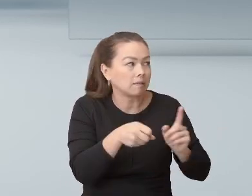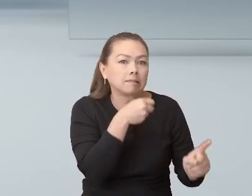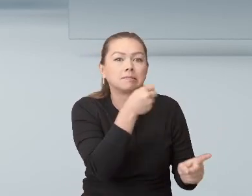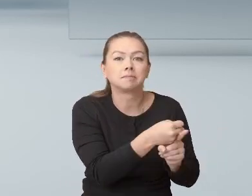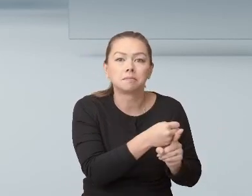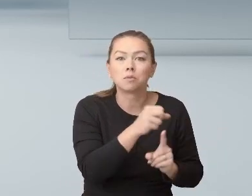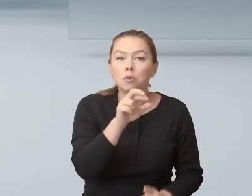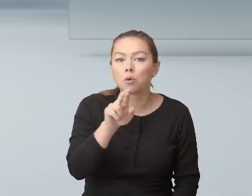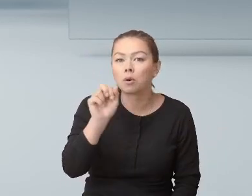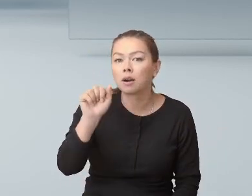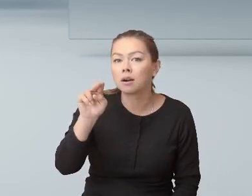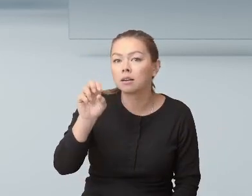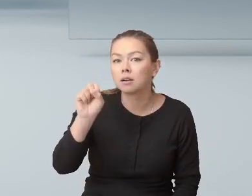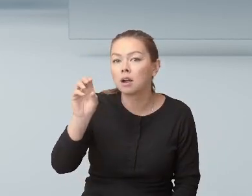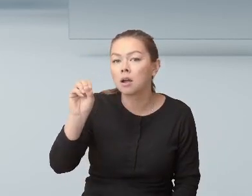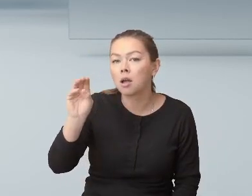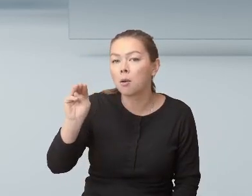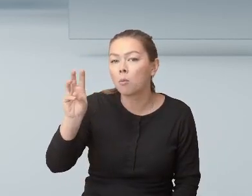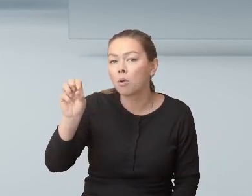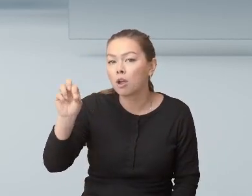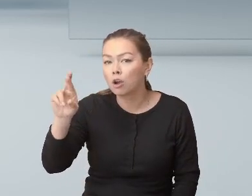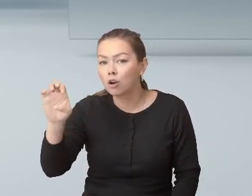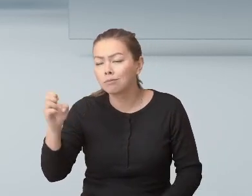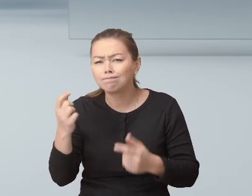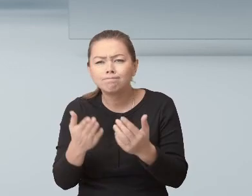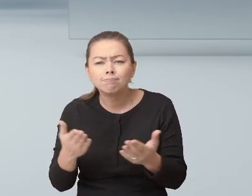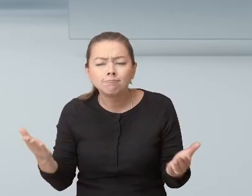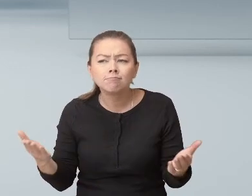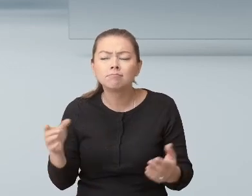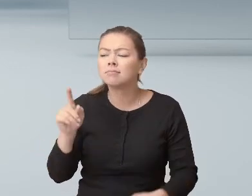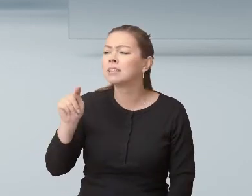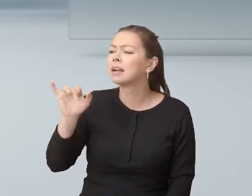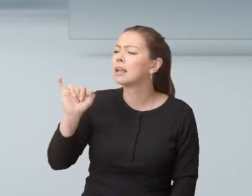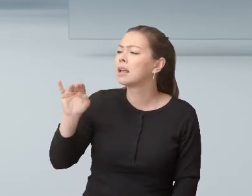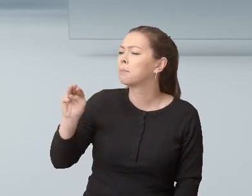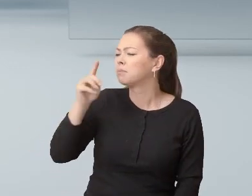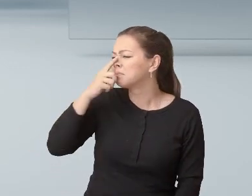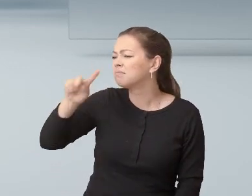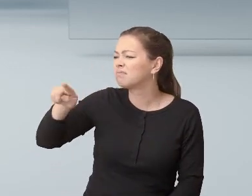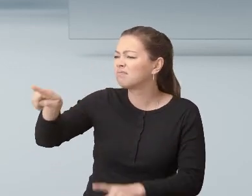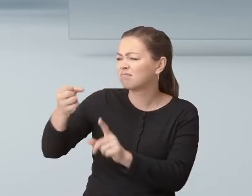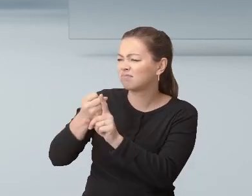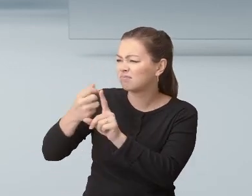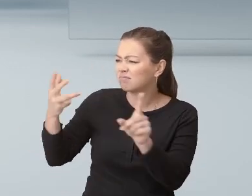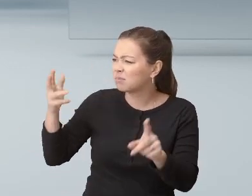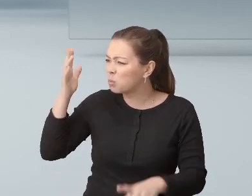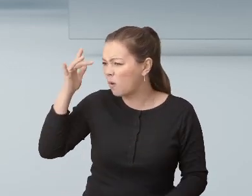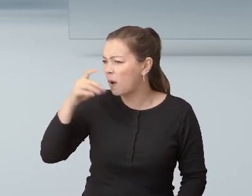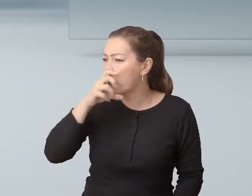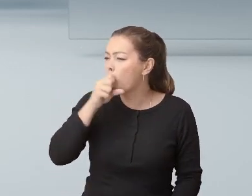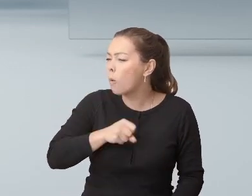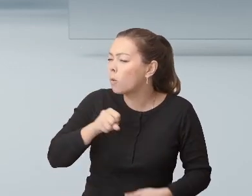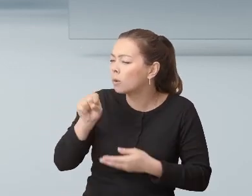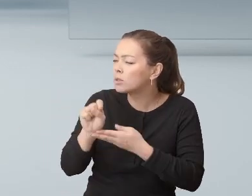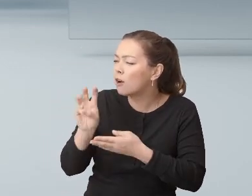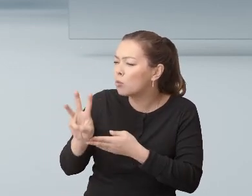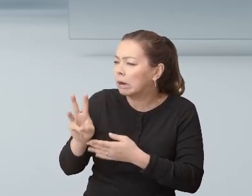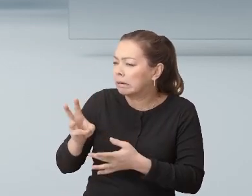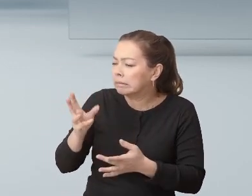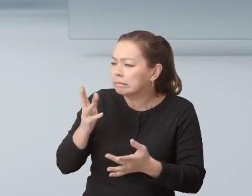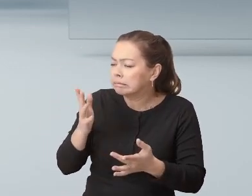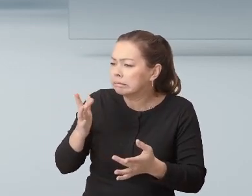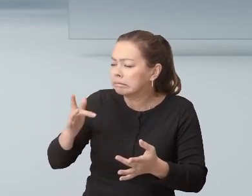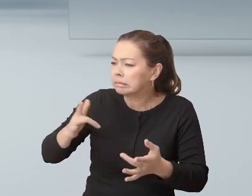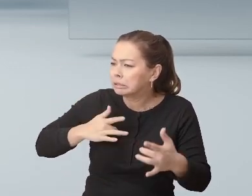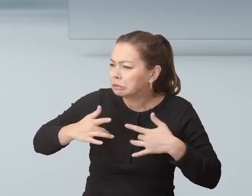you expand as what is it about older software on these servers that lets these hackers have access?